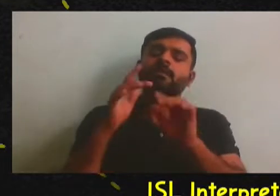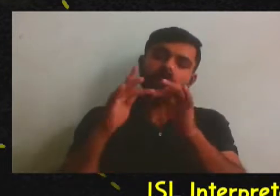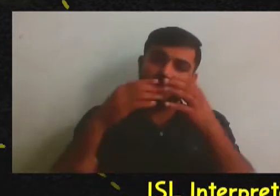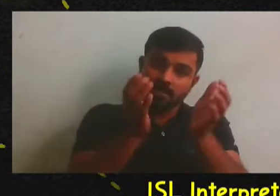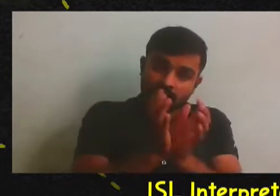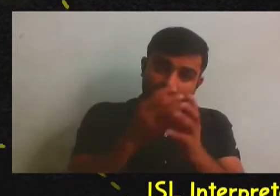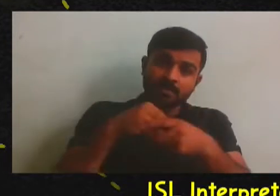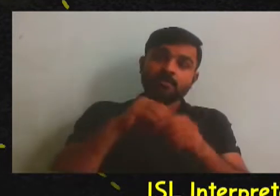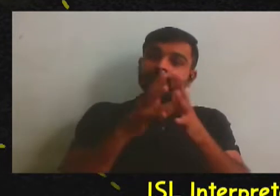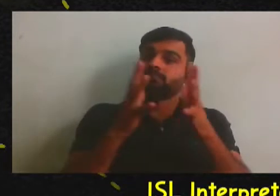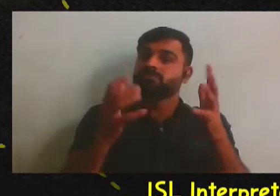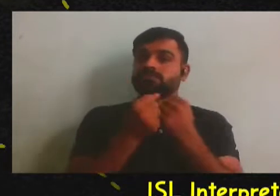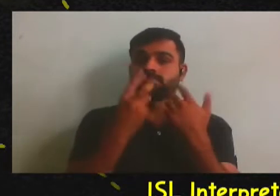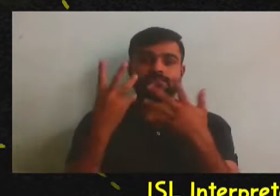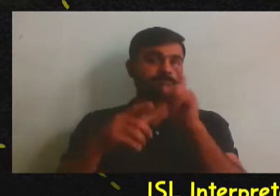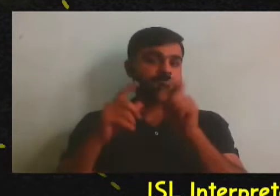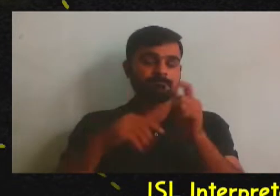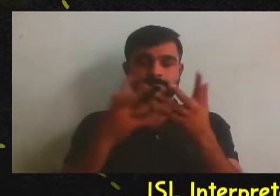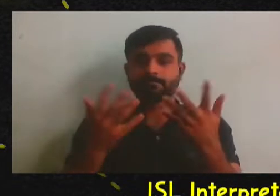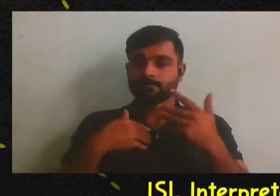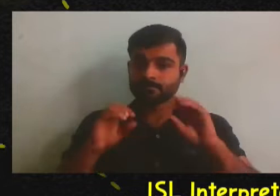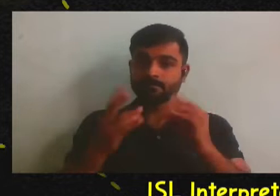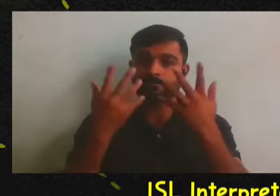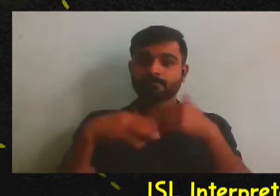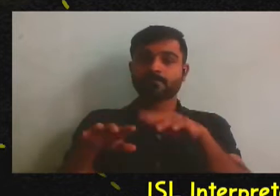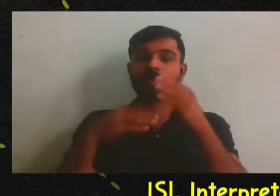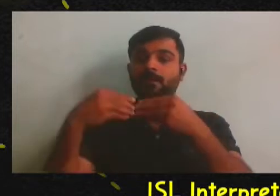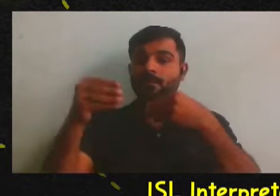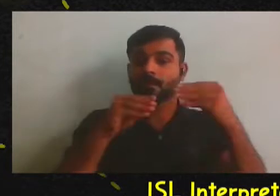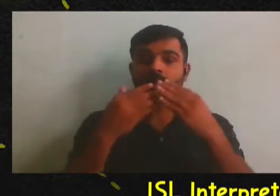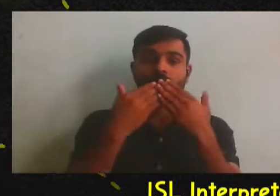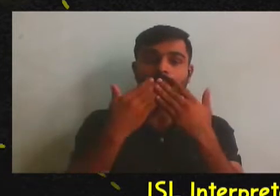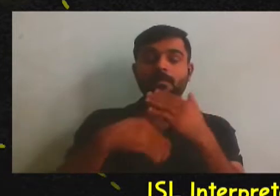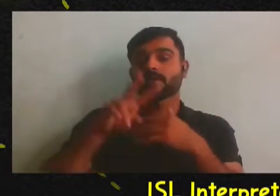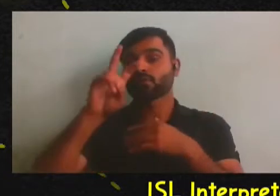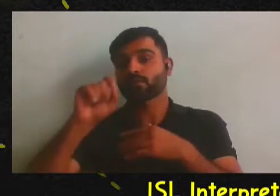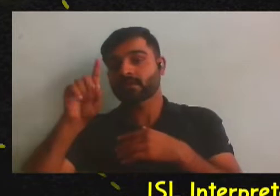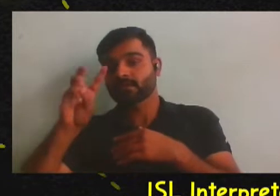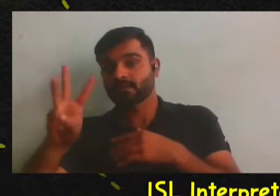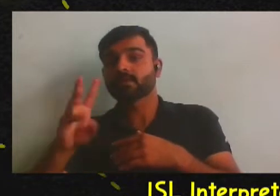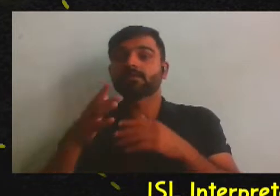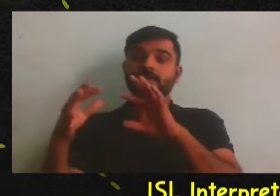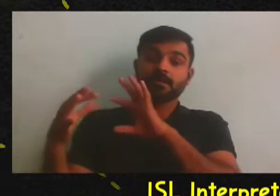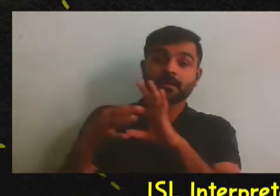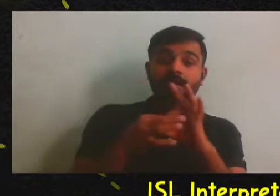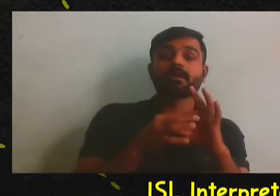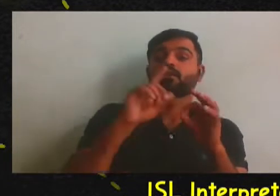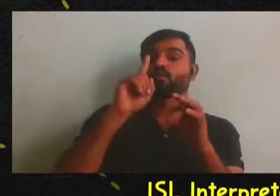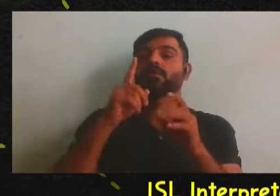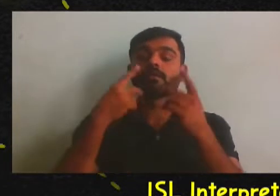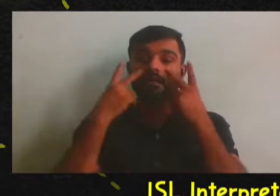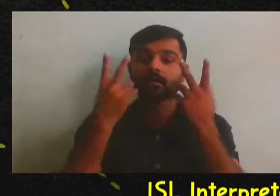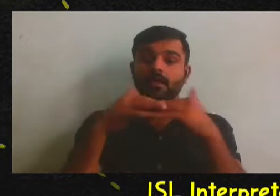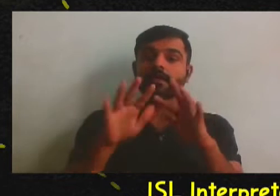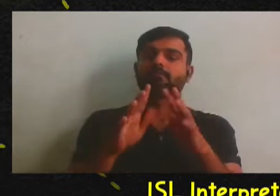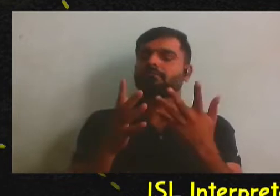communities, reach larger numbers of people. And we started with a feasibility study in 2013, quite an extensive one, which looked at kind of